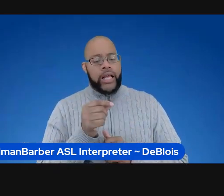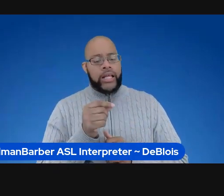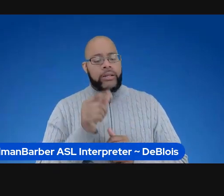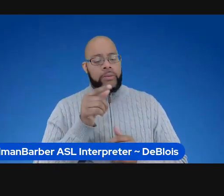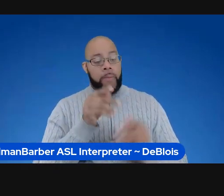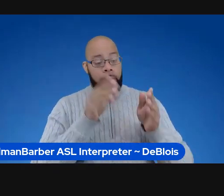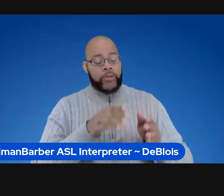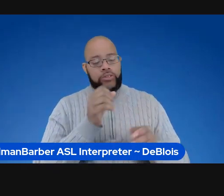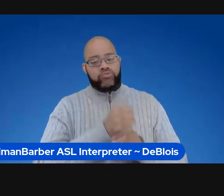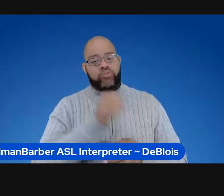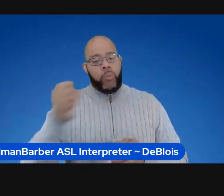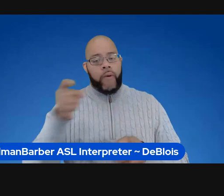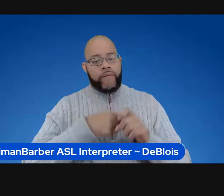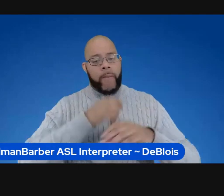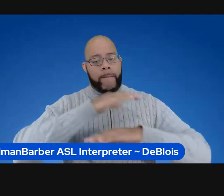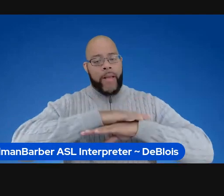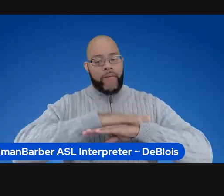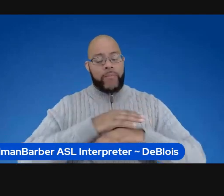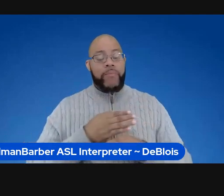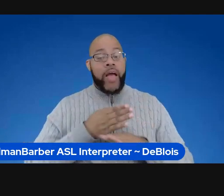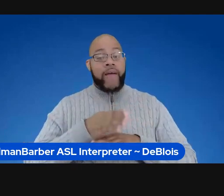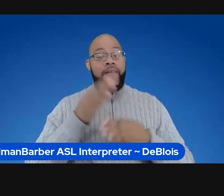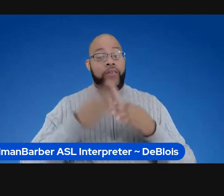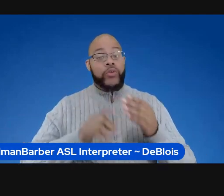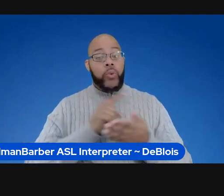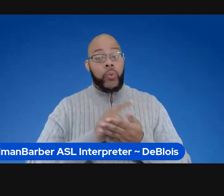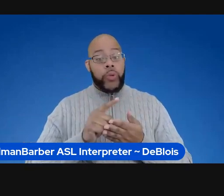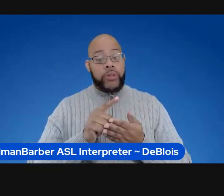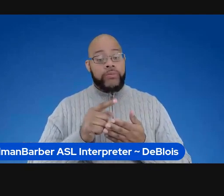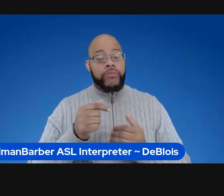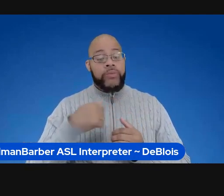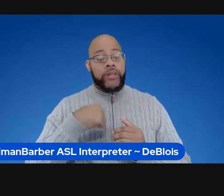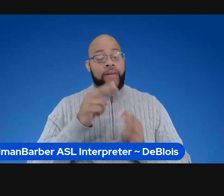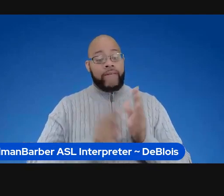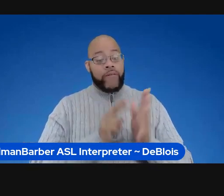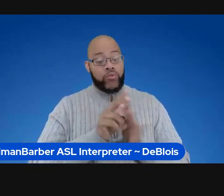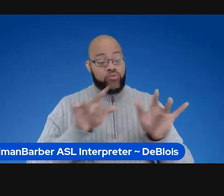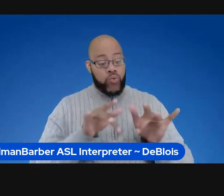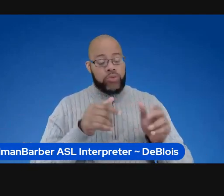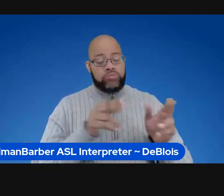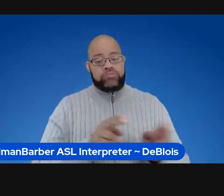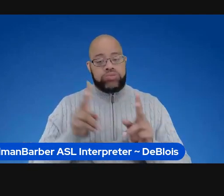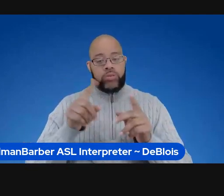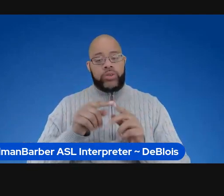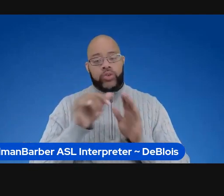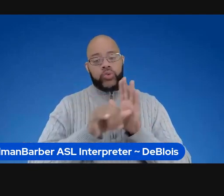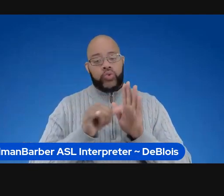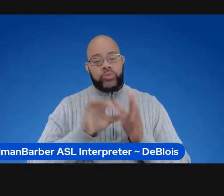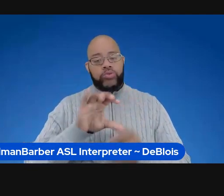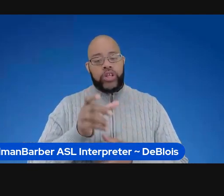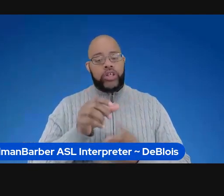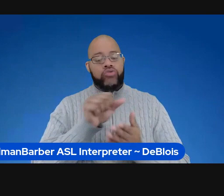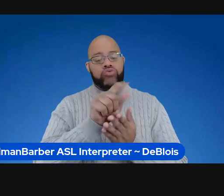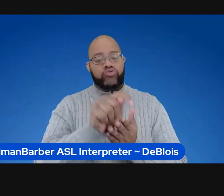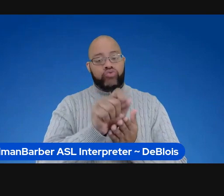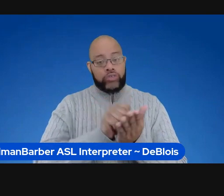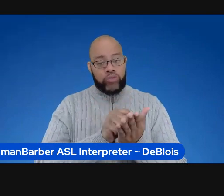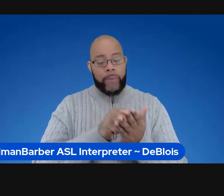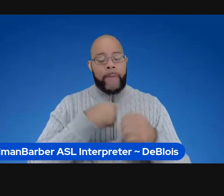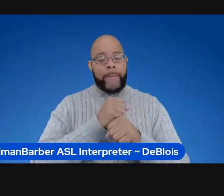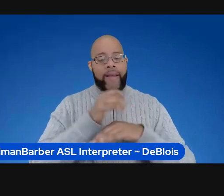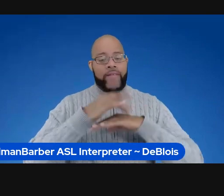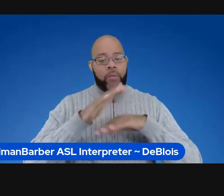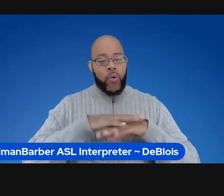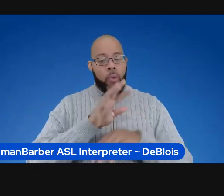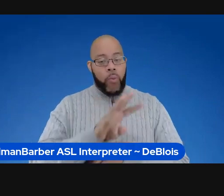platform. After the conclusion of the week, recorded videos will be posted on our YouTube channel and transcripts will be made available on our website,